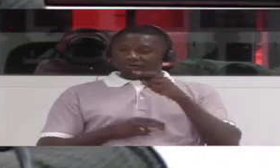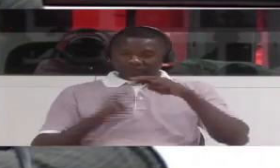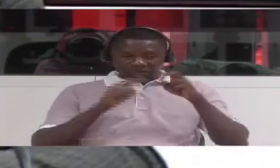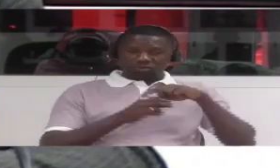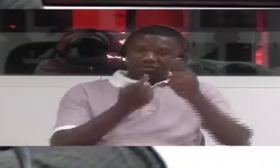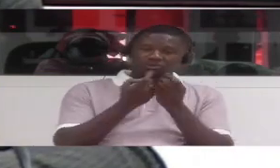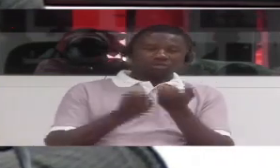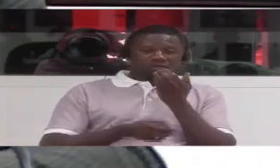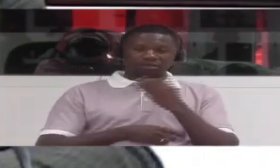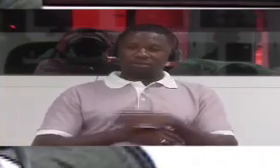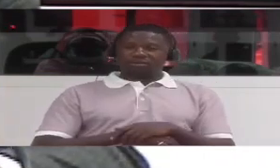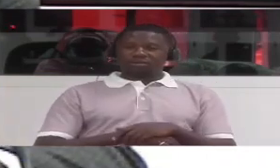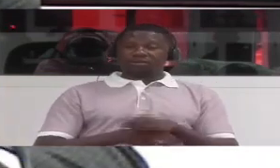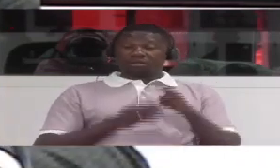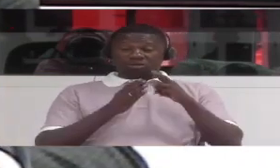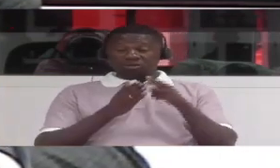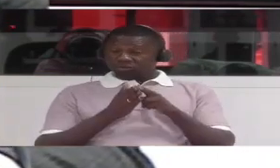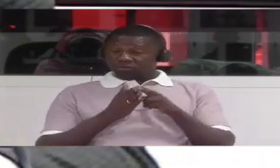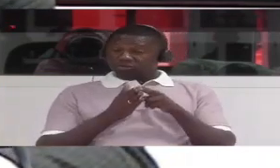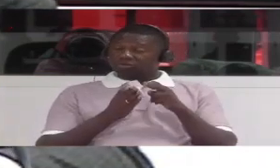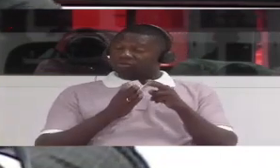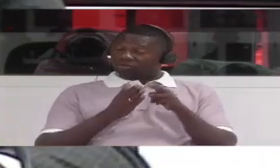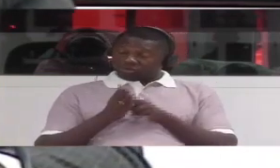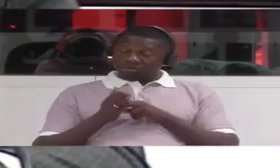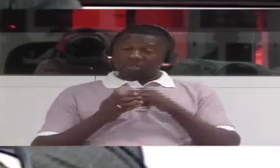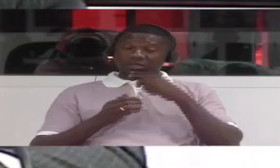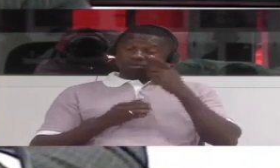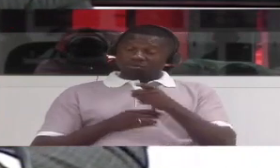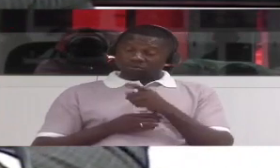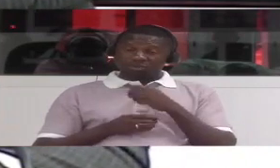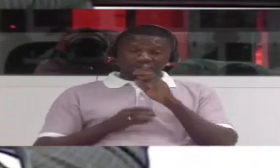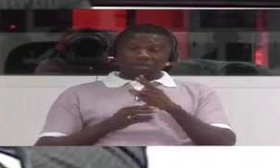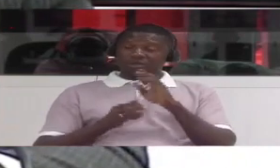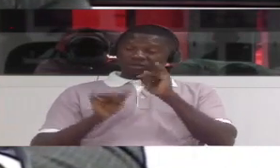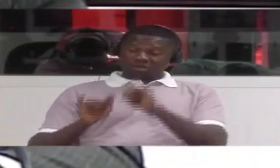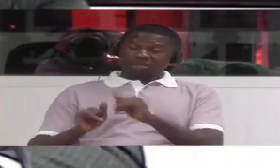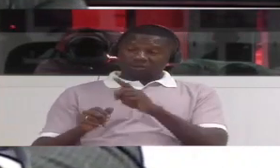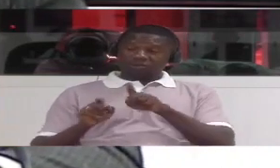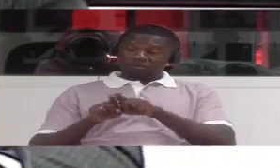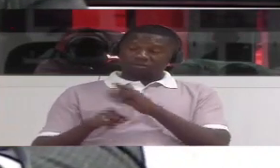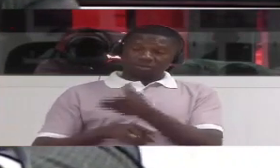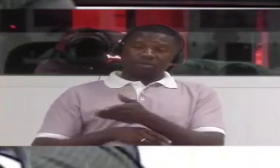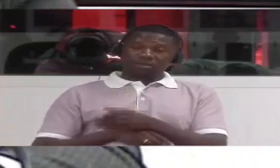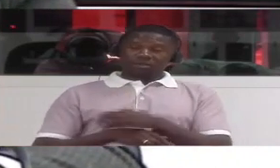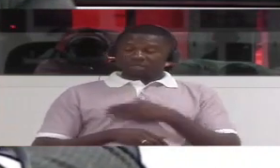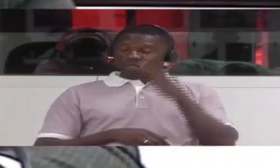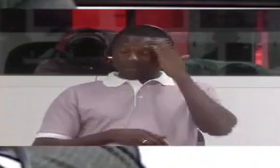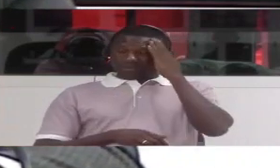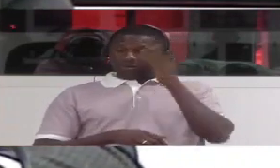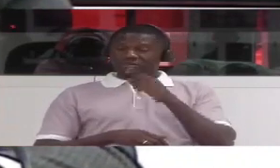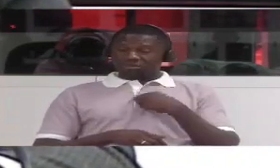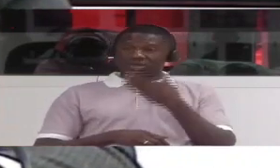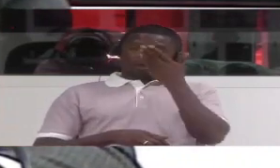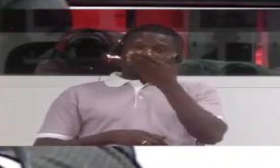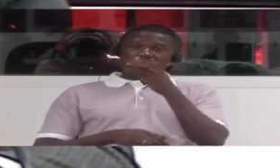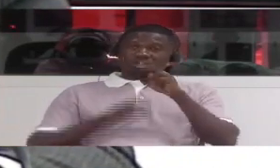he shouldn't leave the office. He should always be by my side. But since he knew, of course, that I was upstairs, and there were people at the